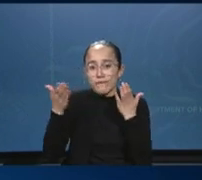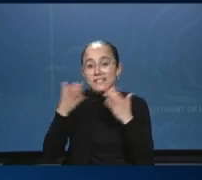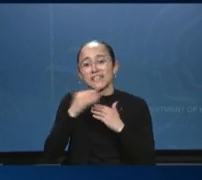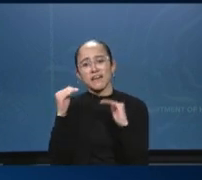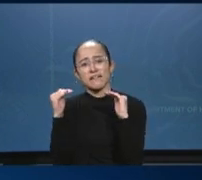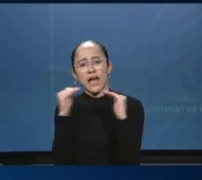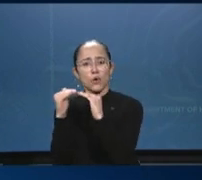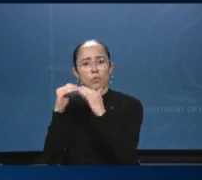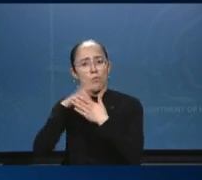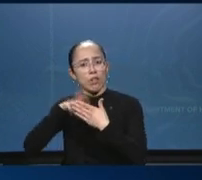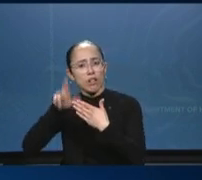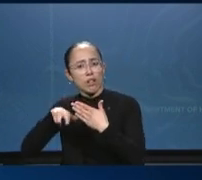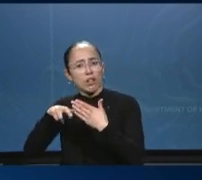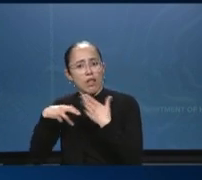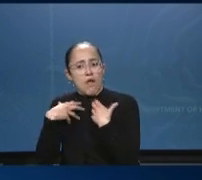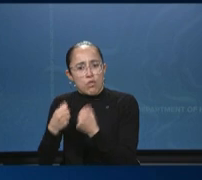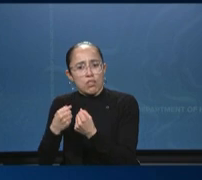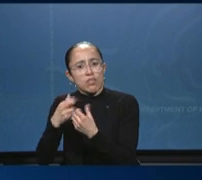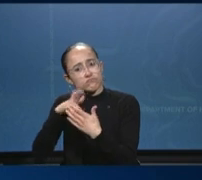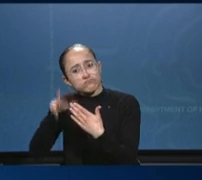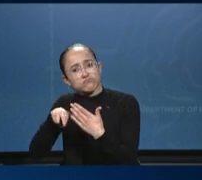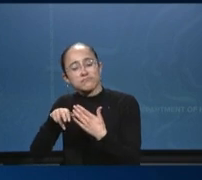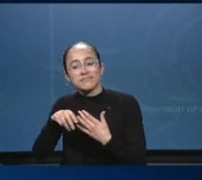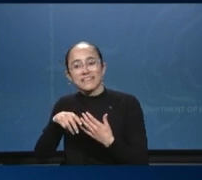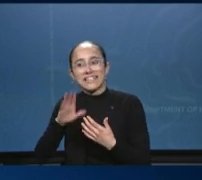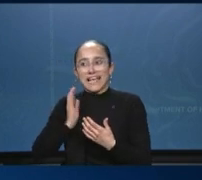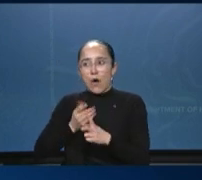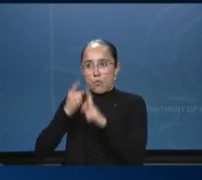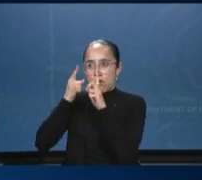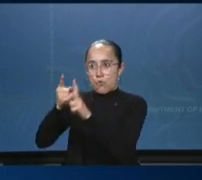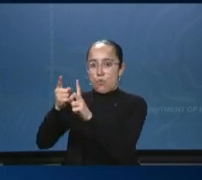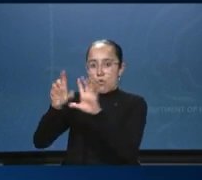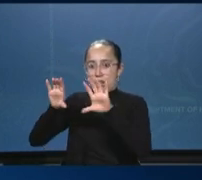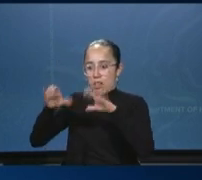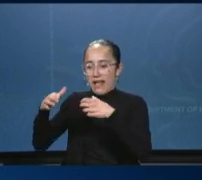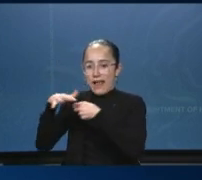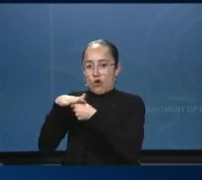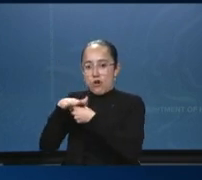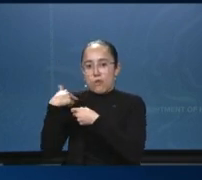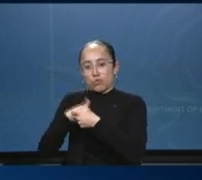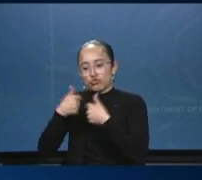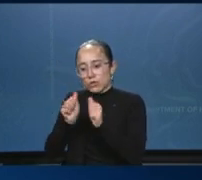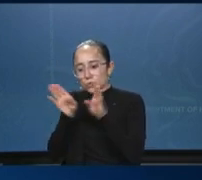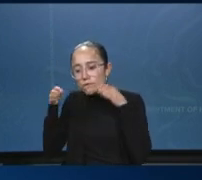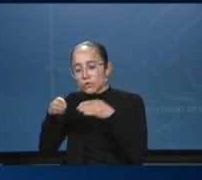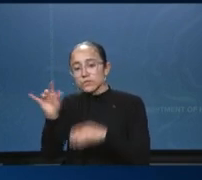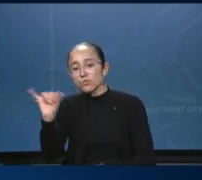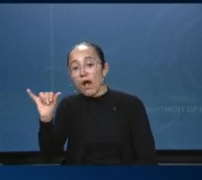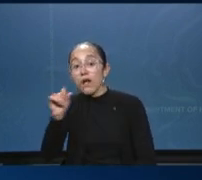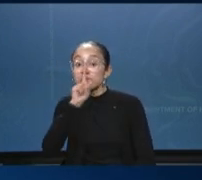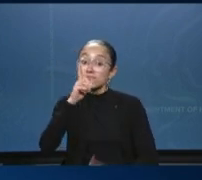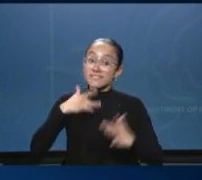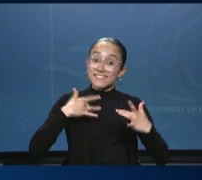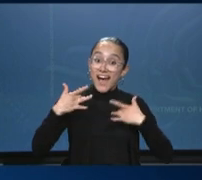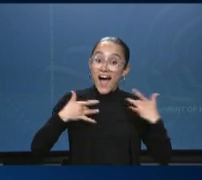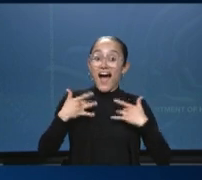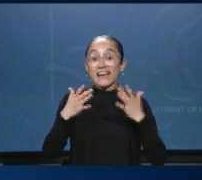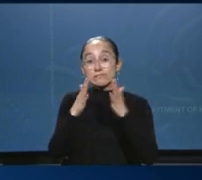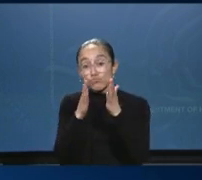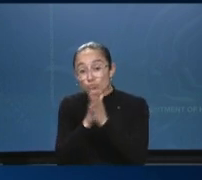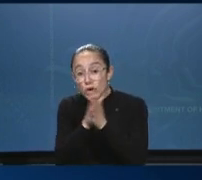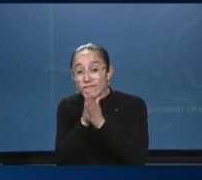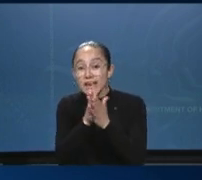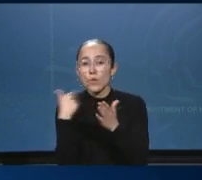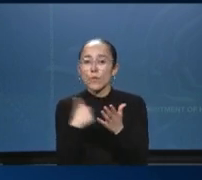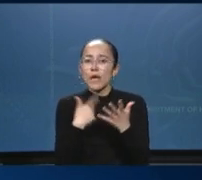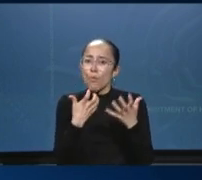equitable health outcomes is the area we are trying to focus as well. So it's exciting, it's motivating. We want to finish out the